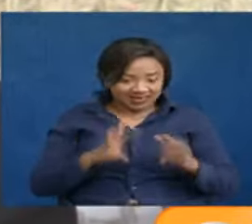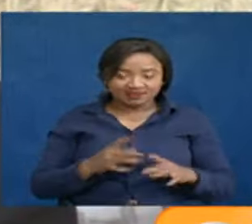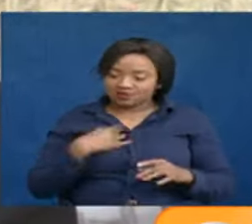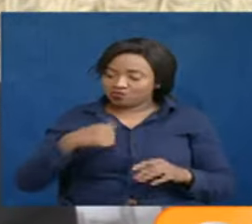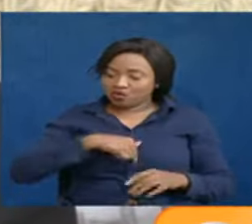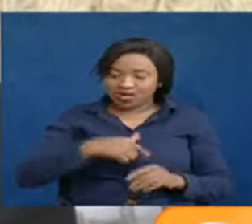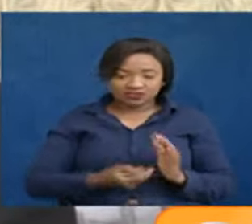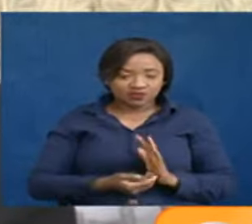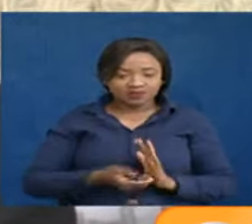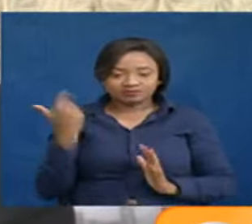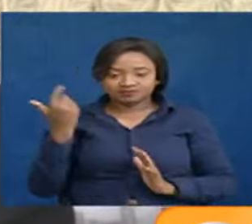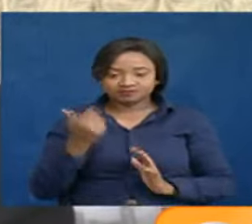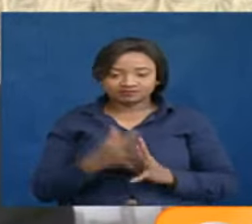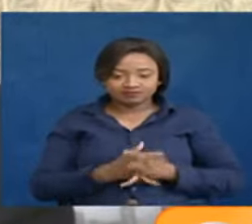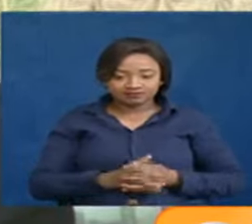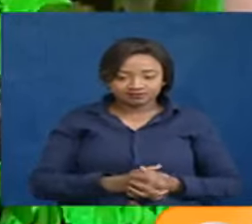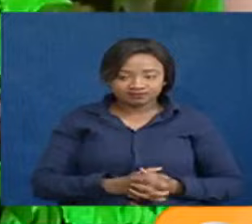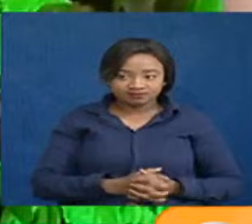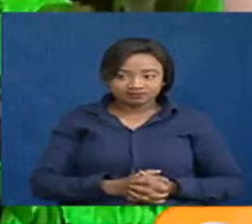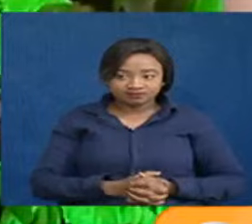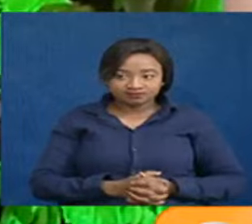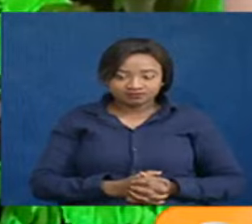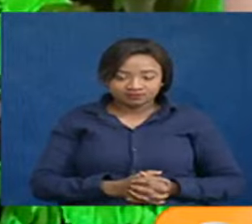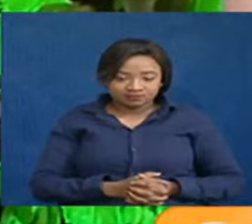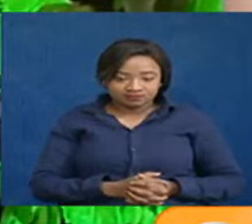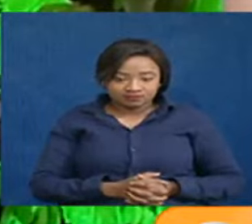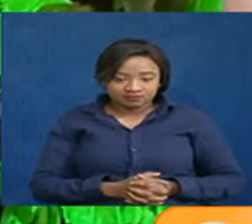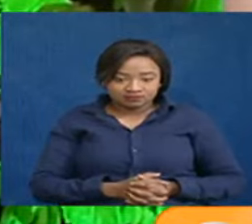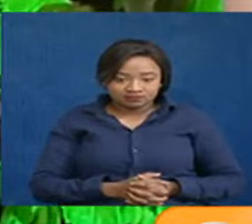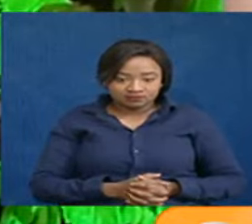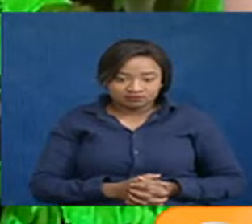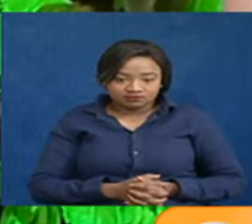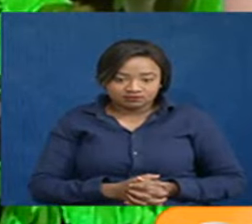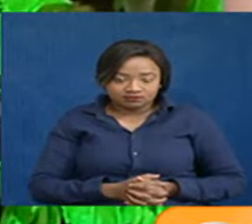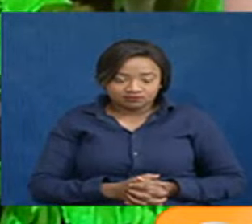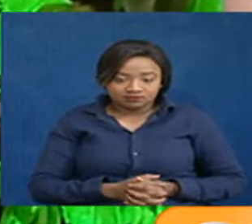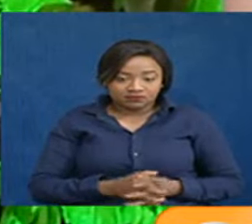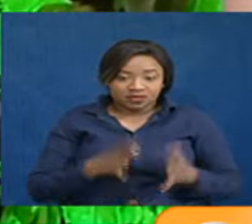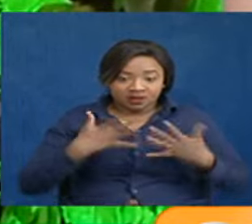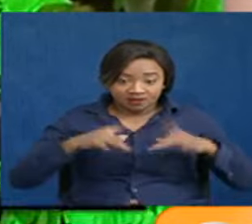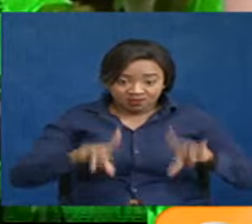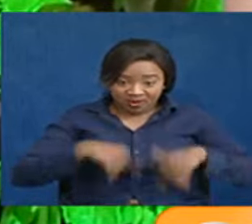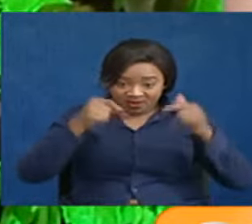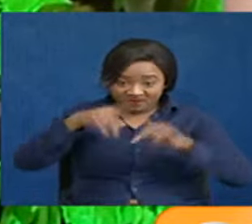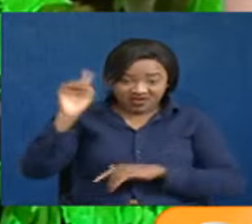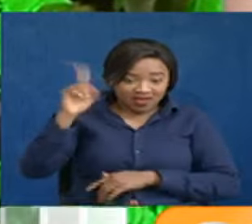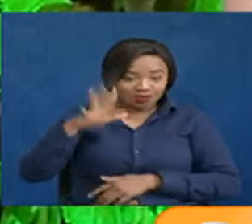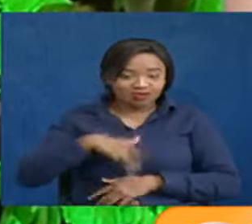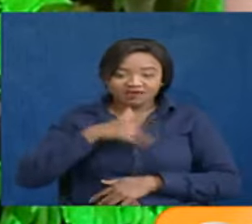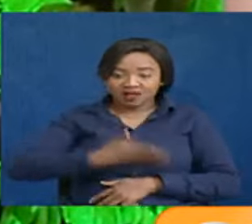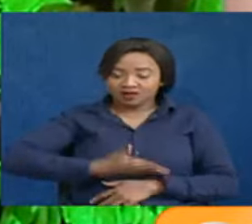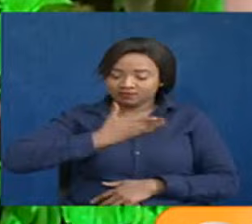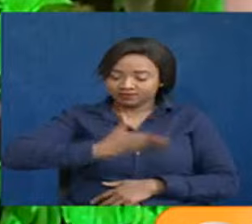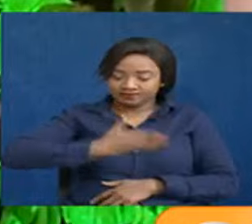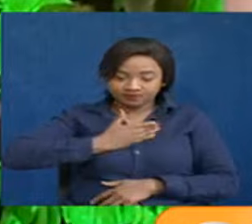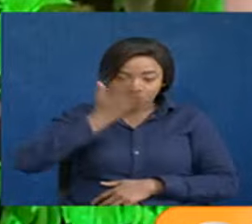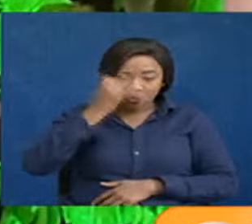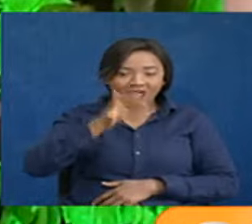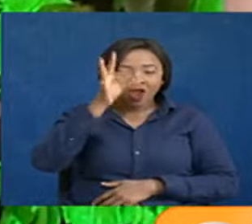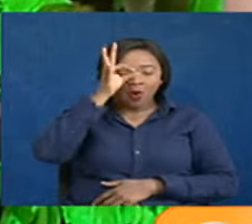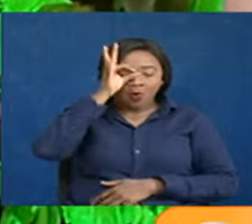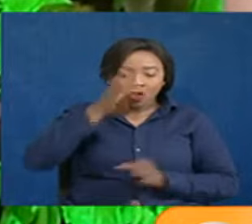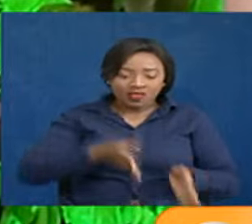Mwangi, Citizen TV. And away from tax matters, Nairobi residents are fed up with the pothole pandemic that has gripped